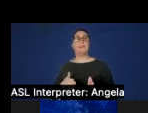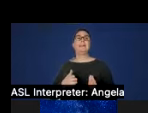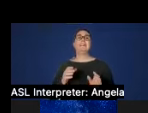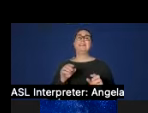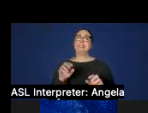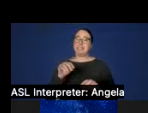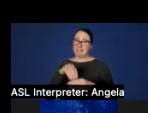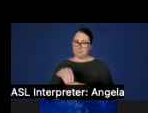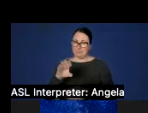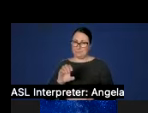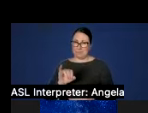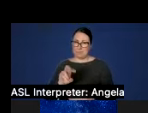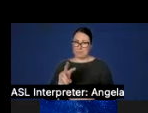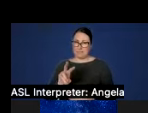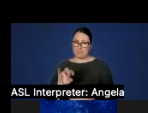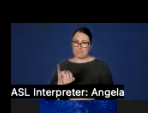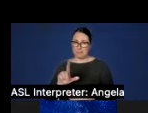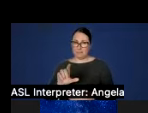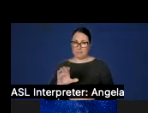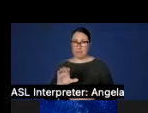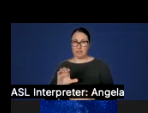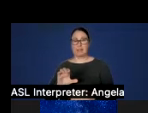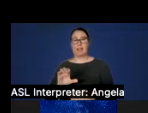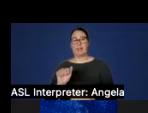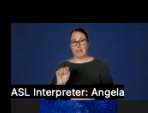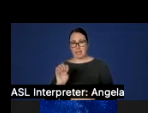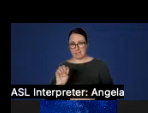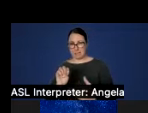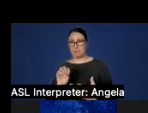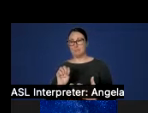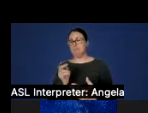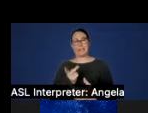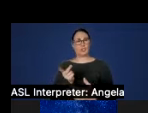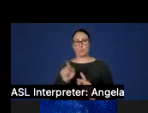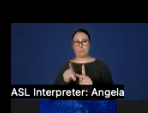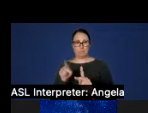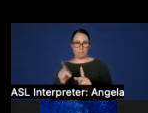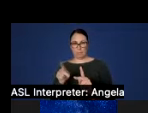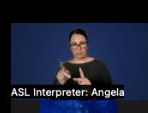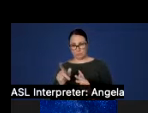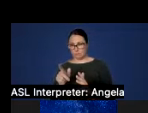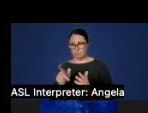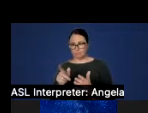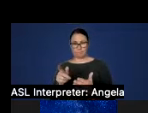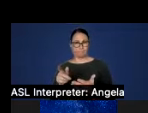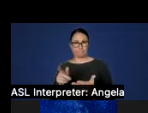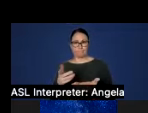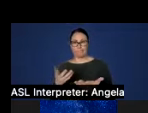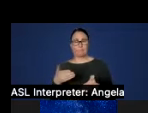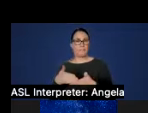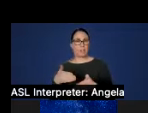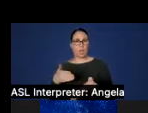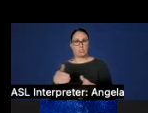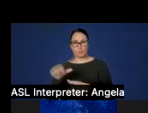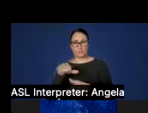where like two individuals would be in litigation with each other, like say Steph's huge dog